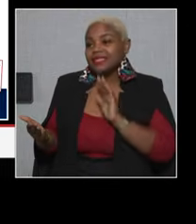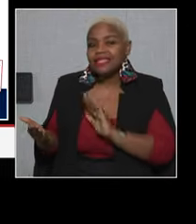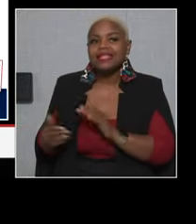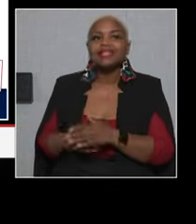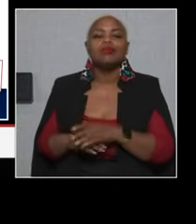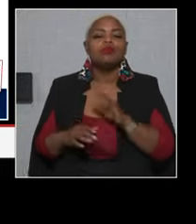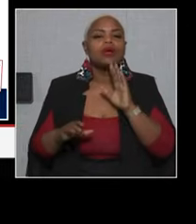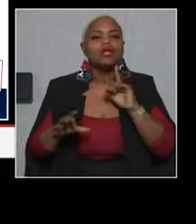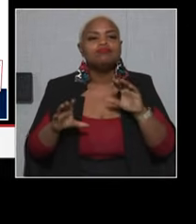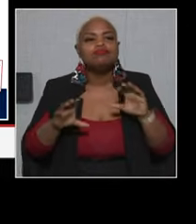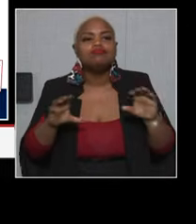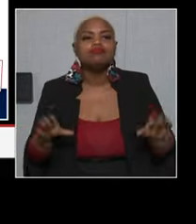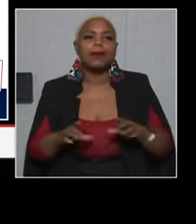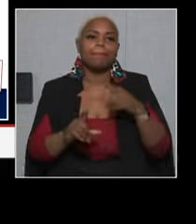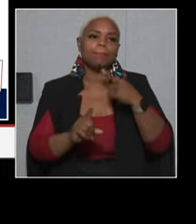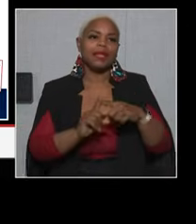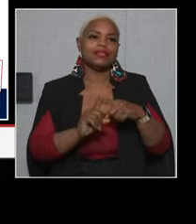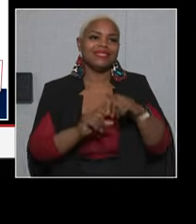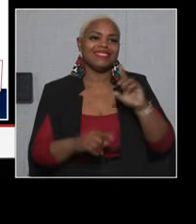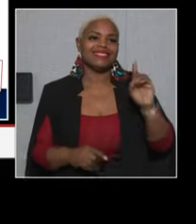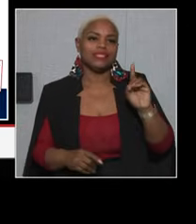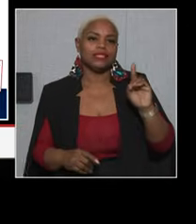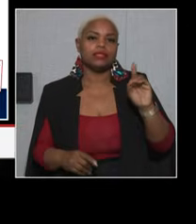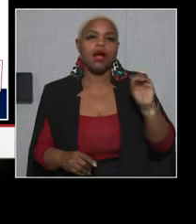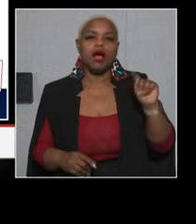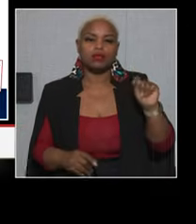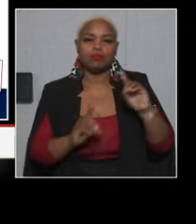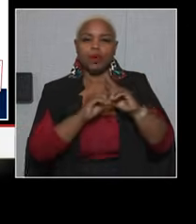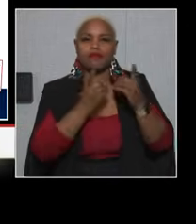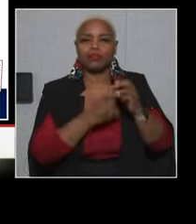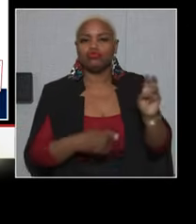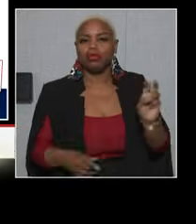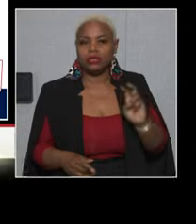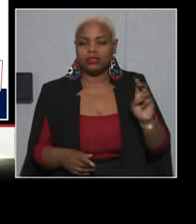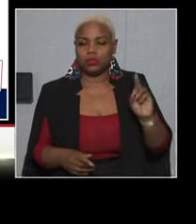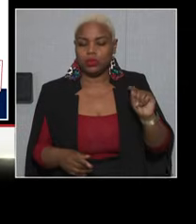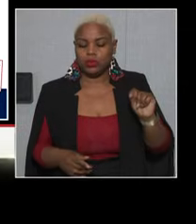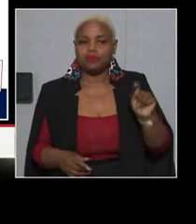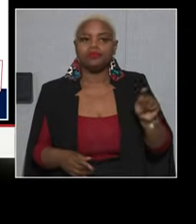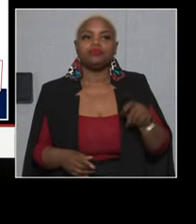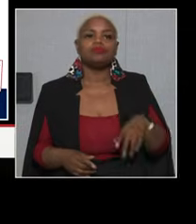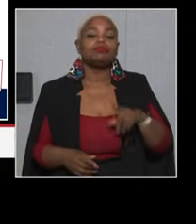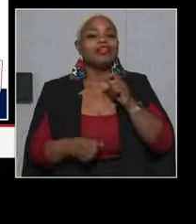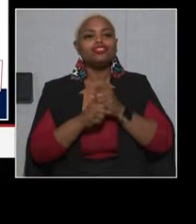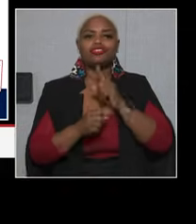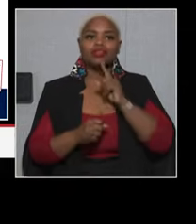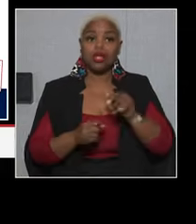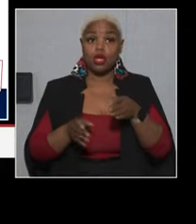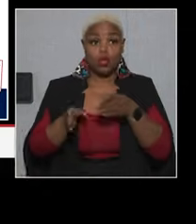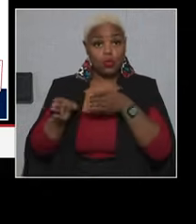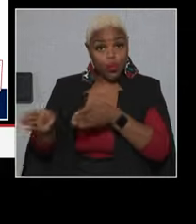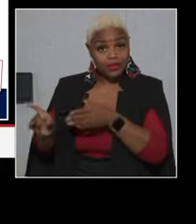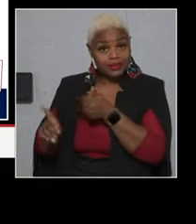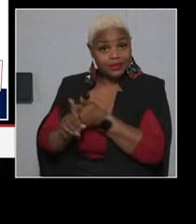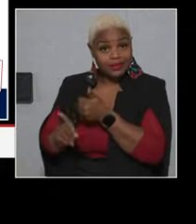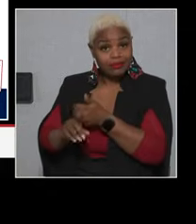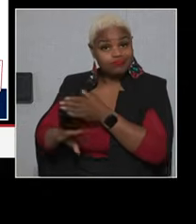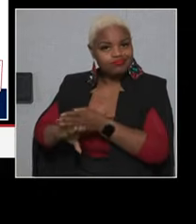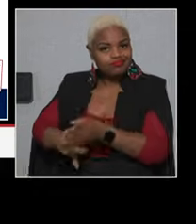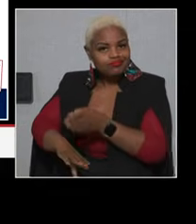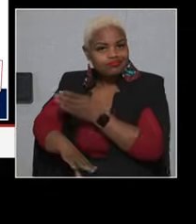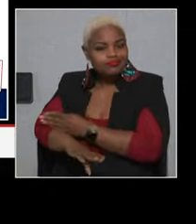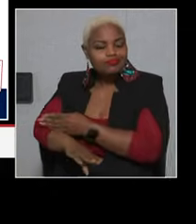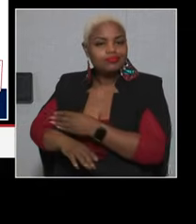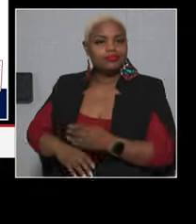of DDOT and the significant investment the mayor put into improving our roadways. We track crashes before and after all of